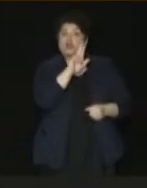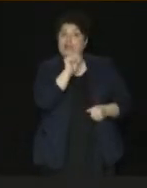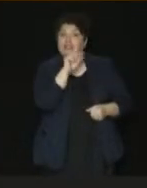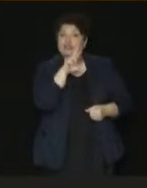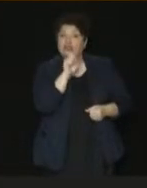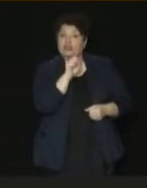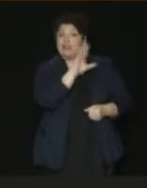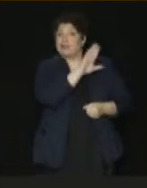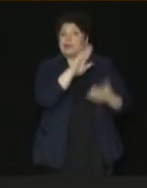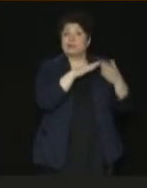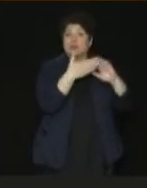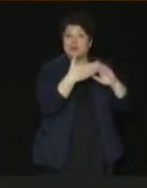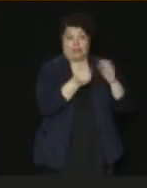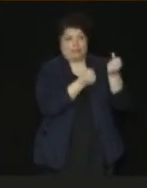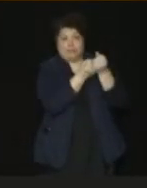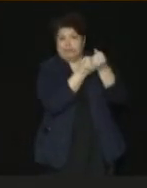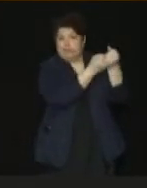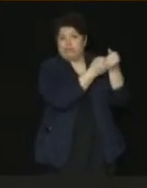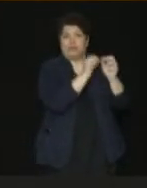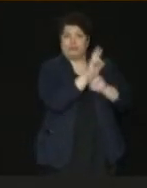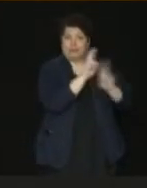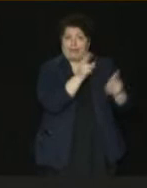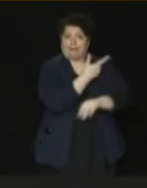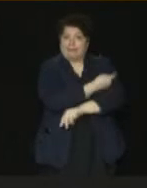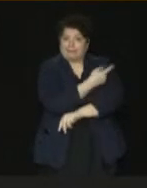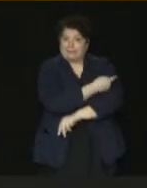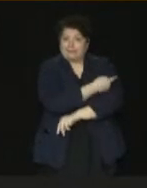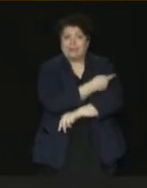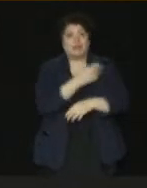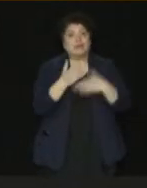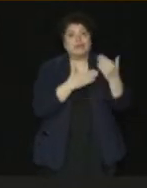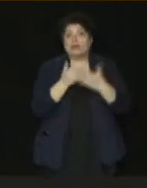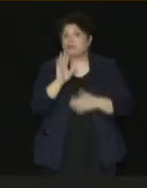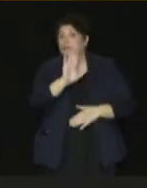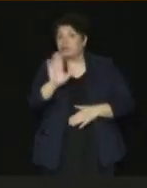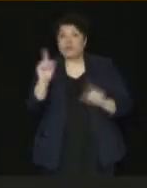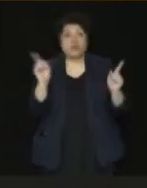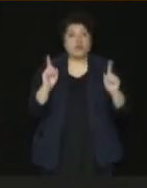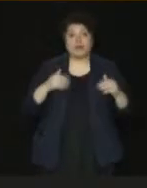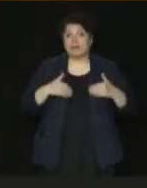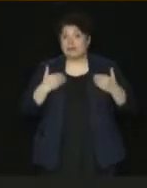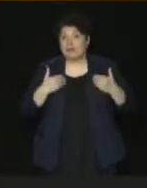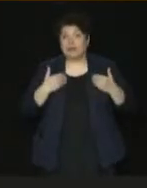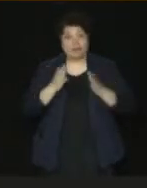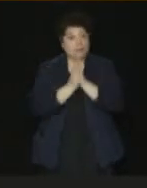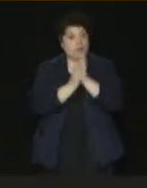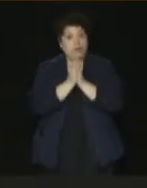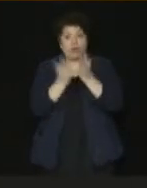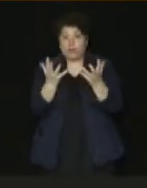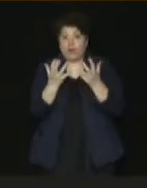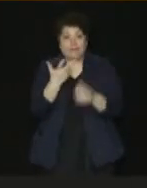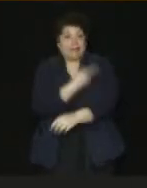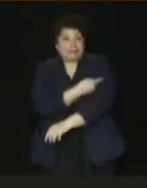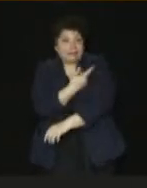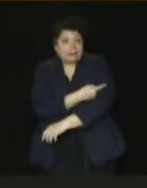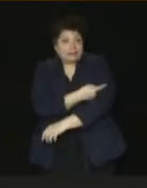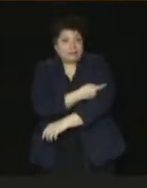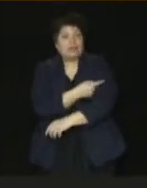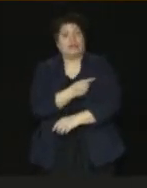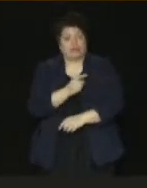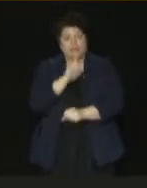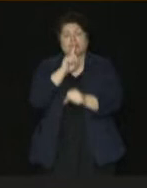everyone has the support they need. No matter where you are, if you want a vaccine, we'll make sure you get